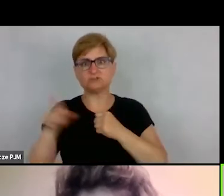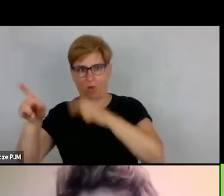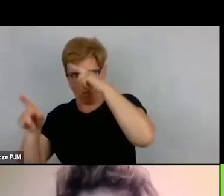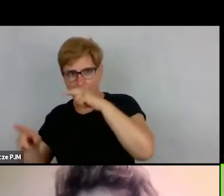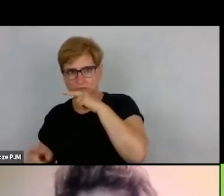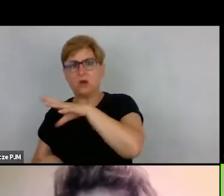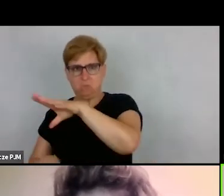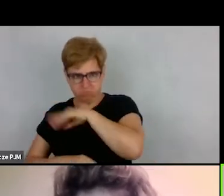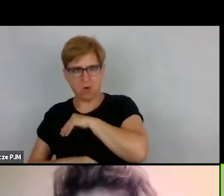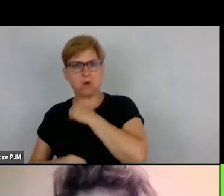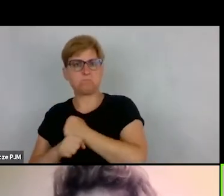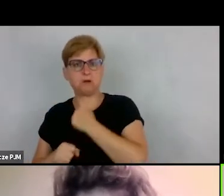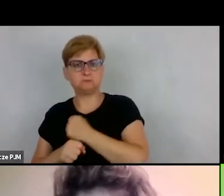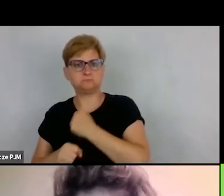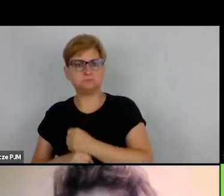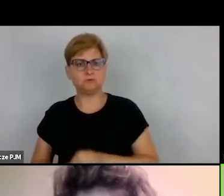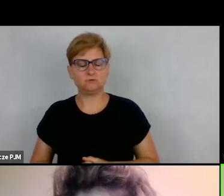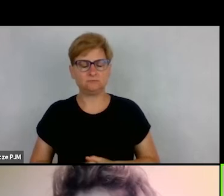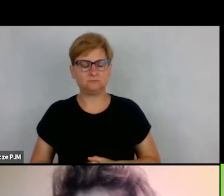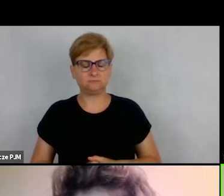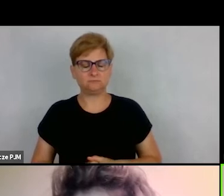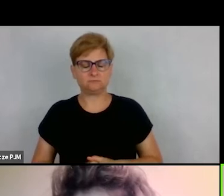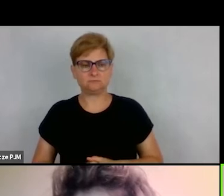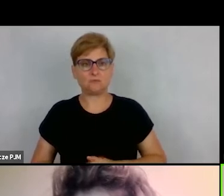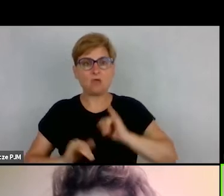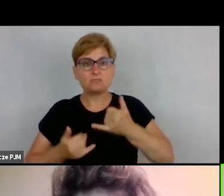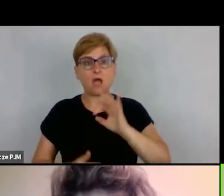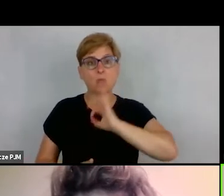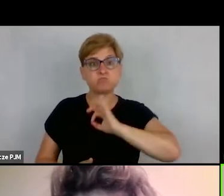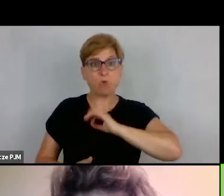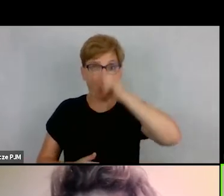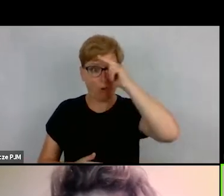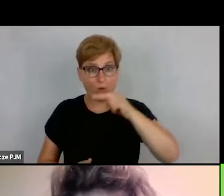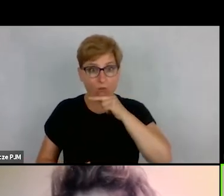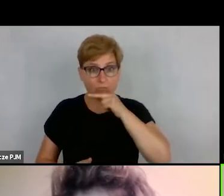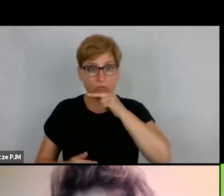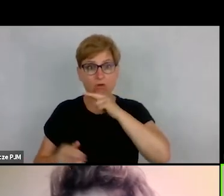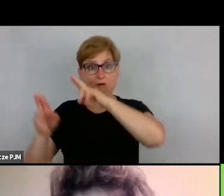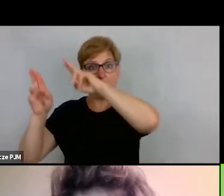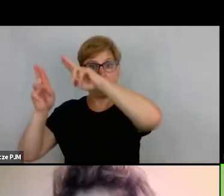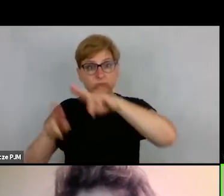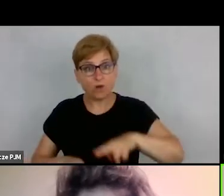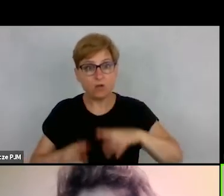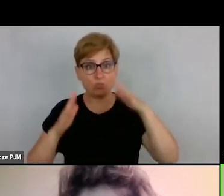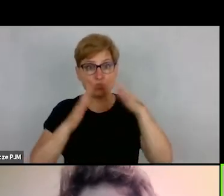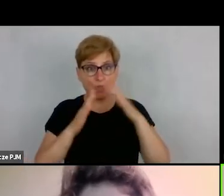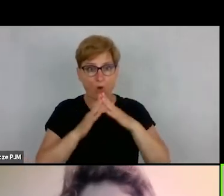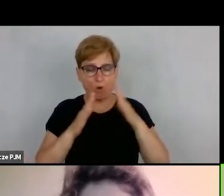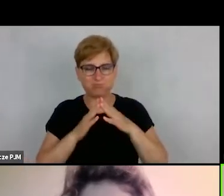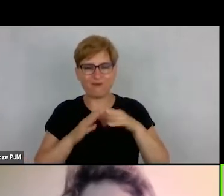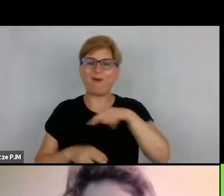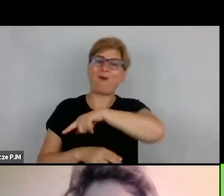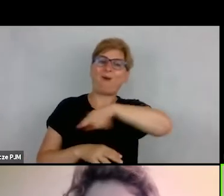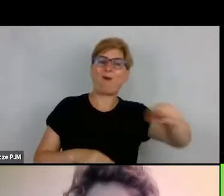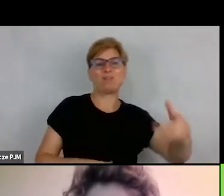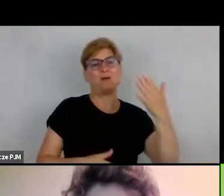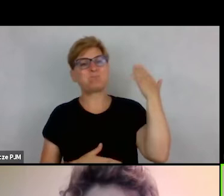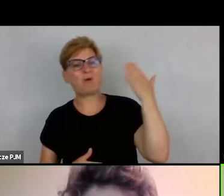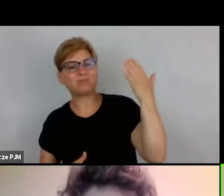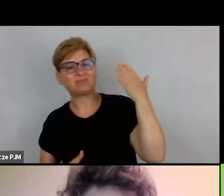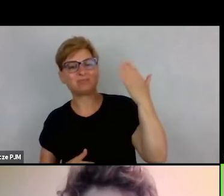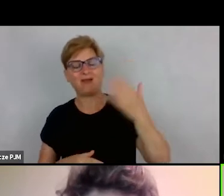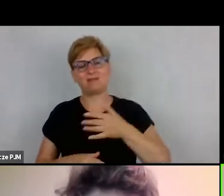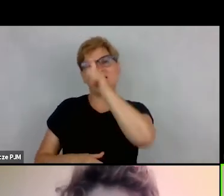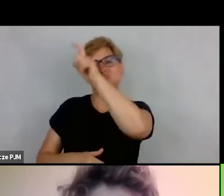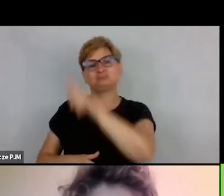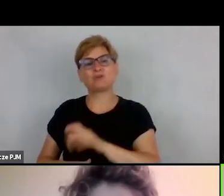work. We would all greet him at the door and my mom would give him a plate of food and a drink. And it was very much like the American TV